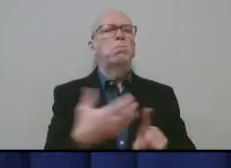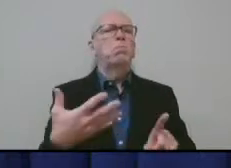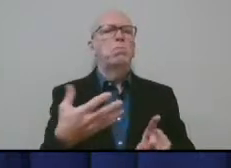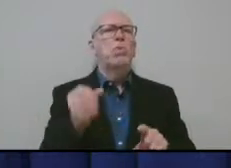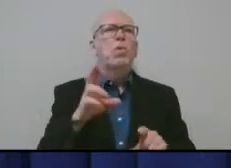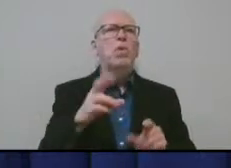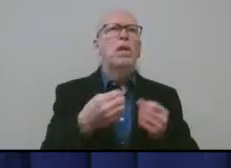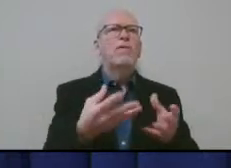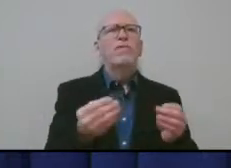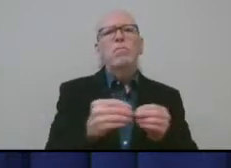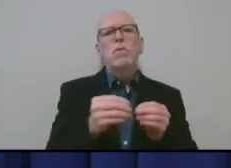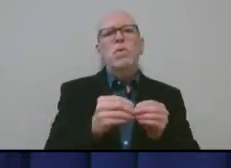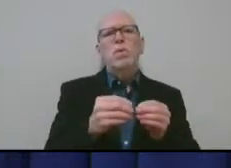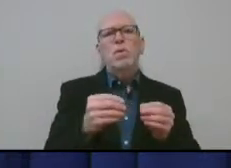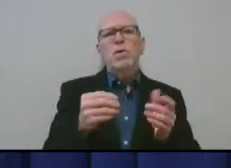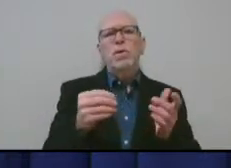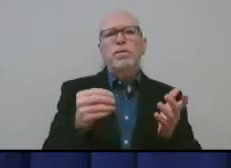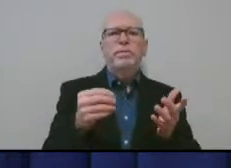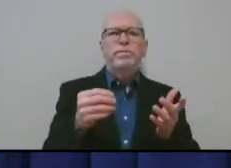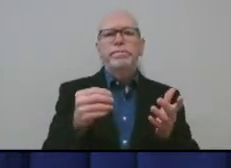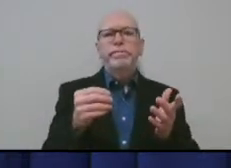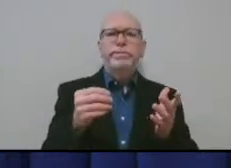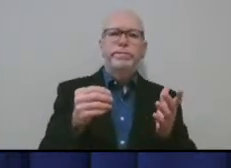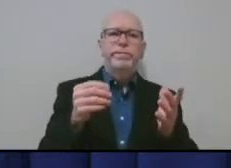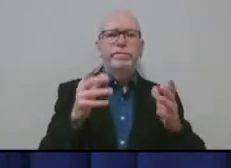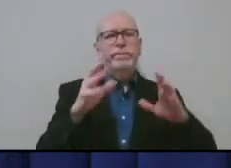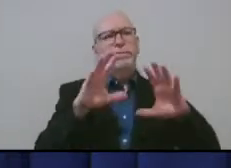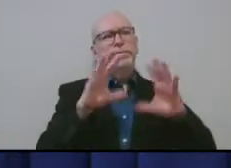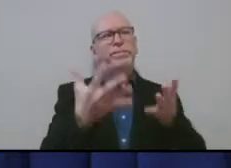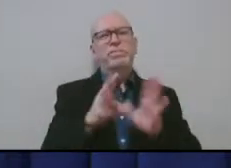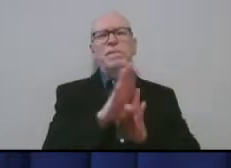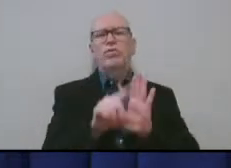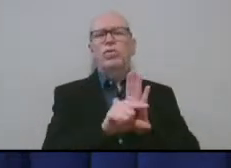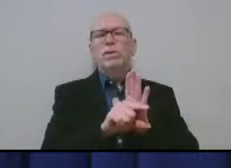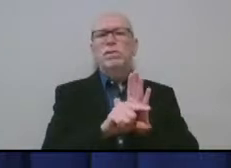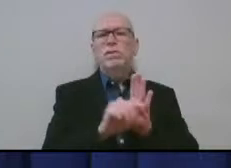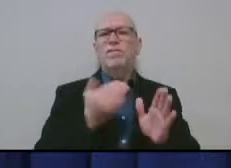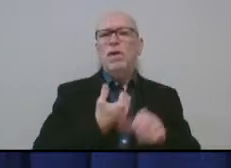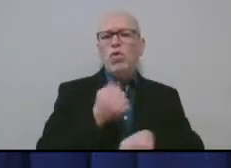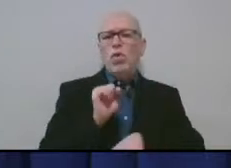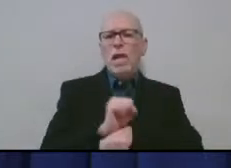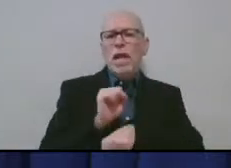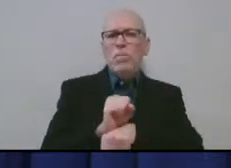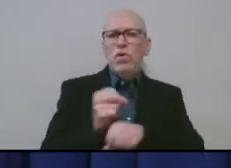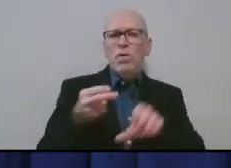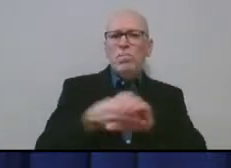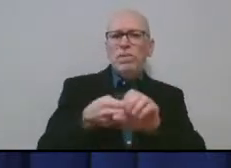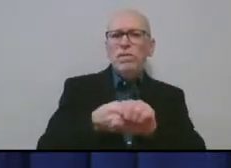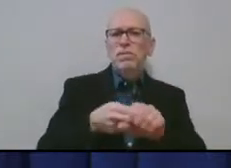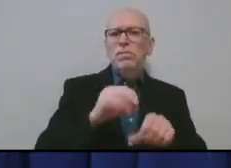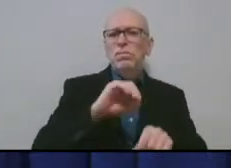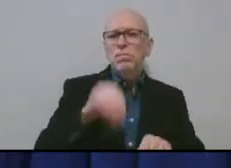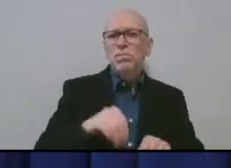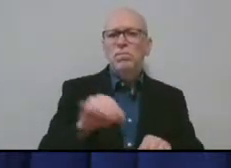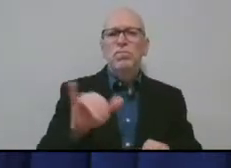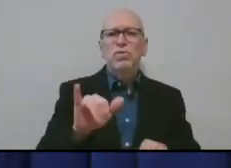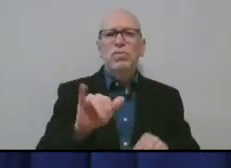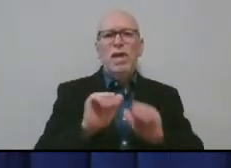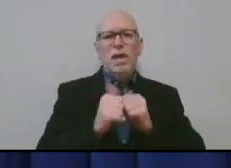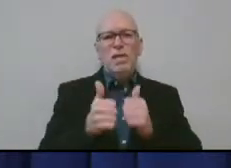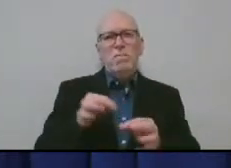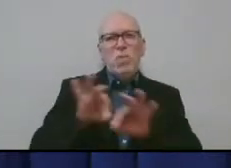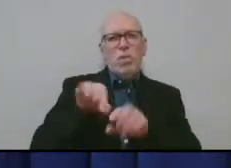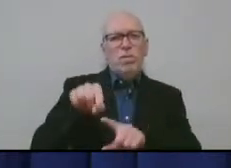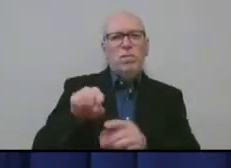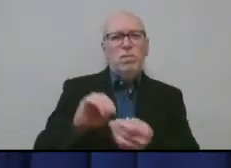of a kind of a contextual, the background of our labor participation rate as well, just how important that